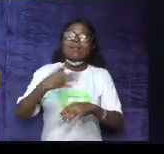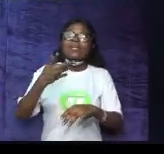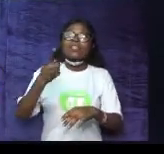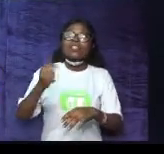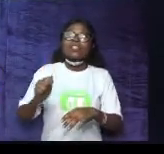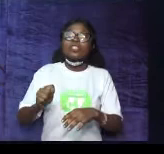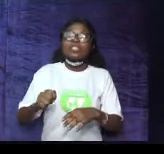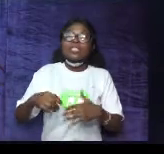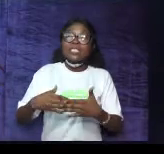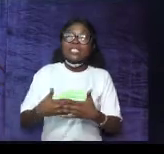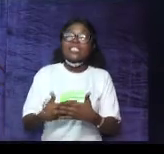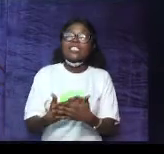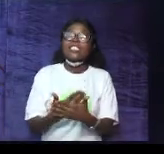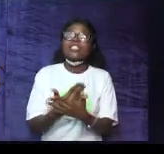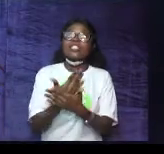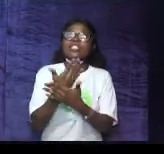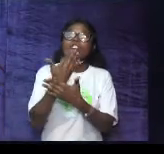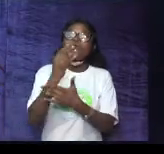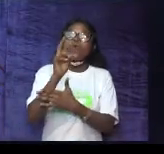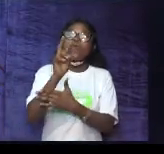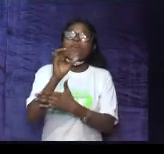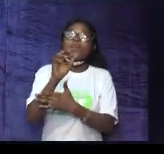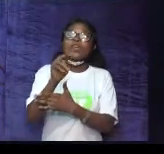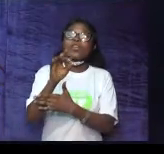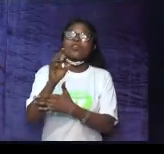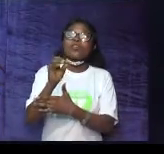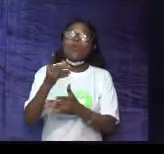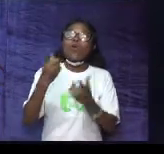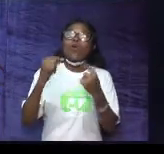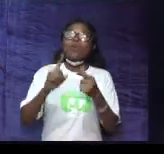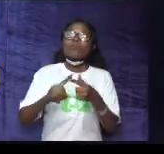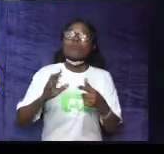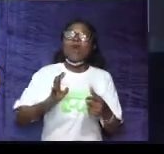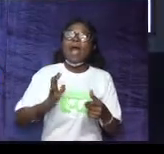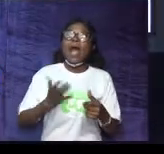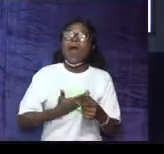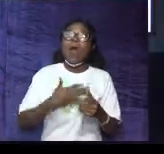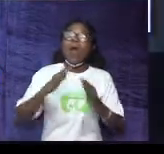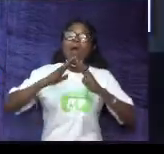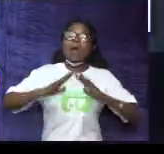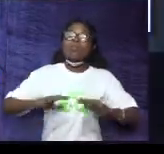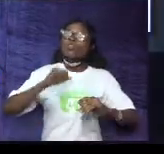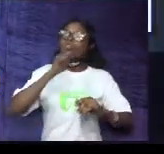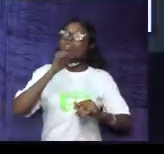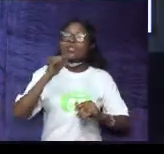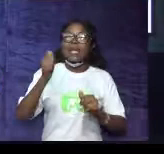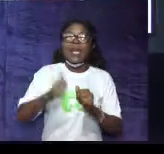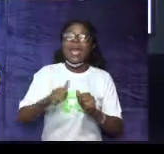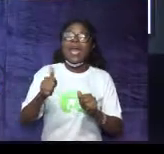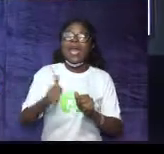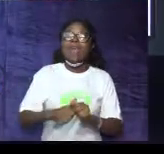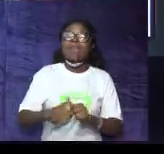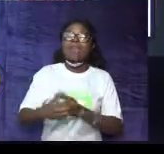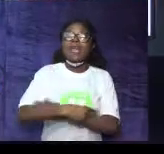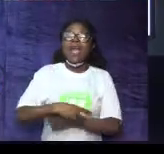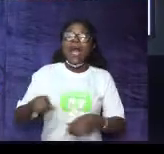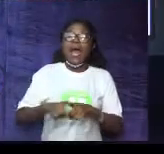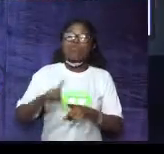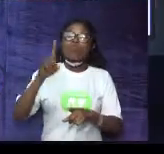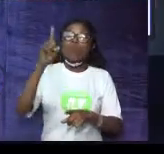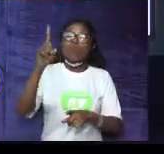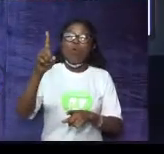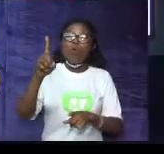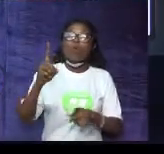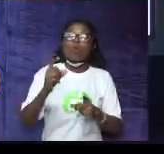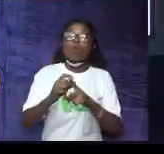2. The news vendor comes to our house every day. Not every day as one word. It comes to